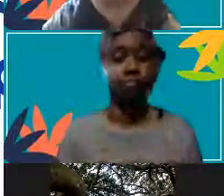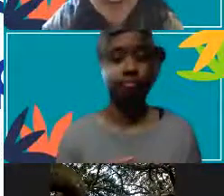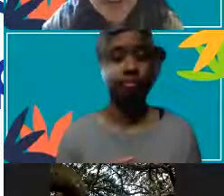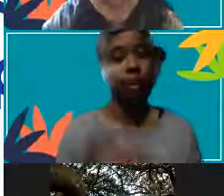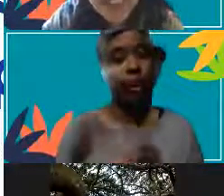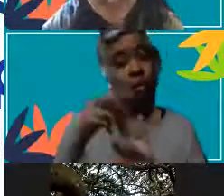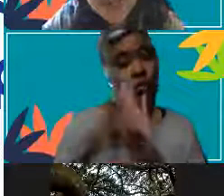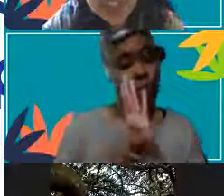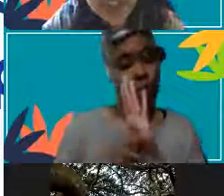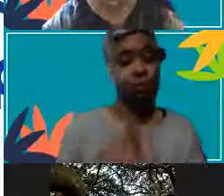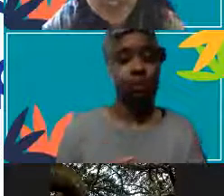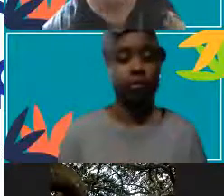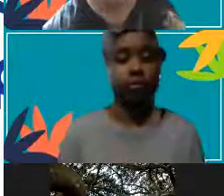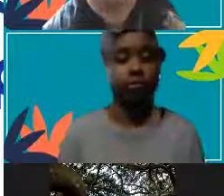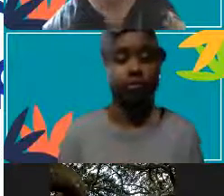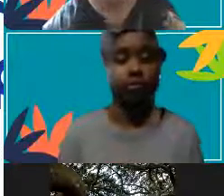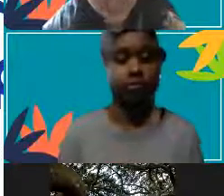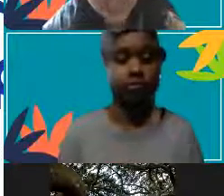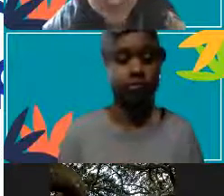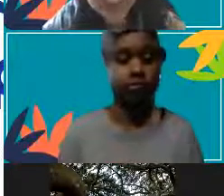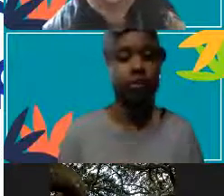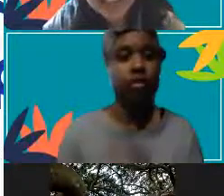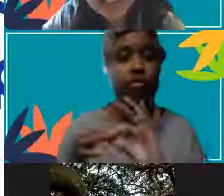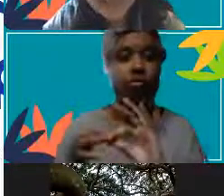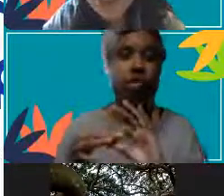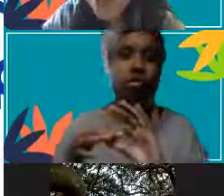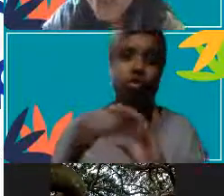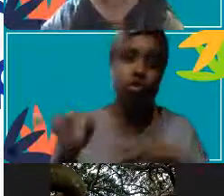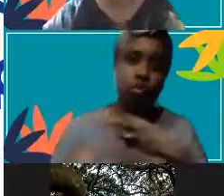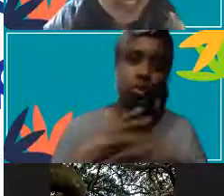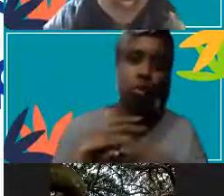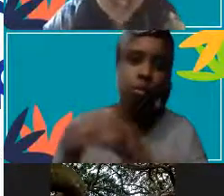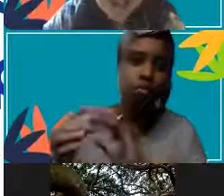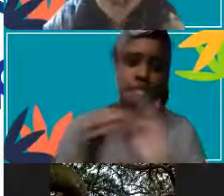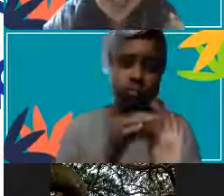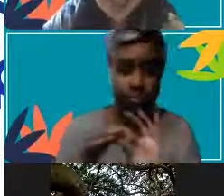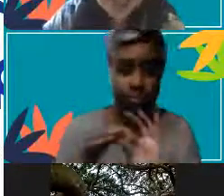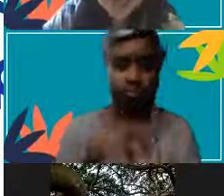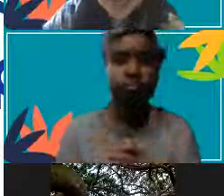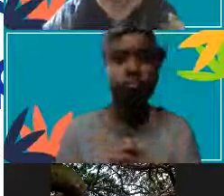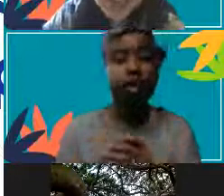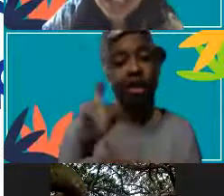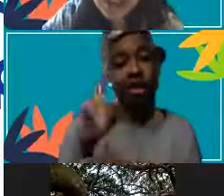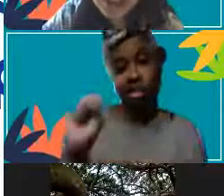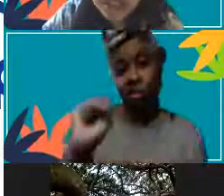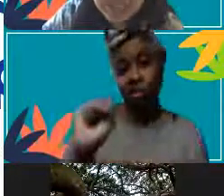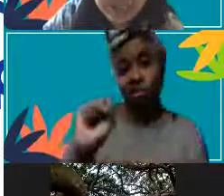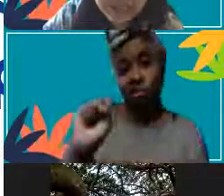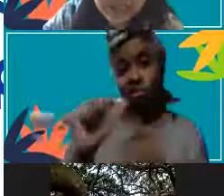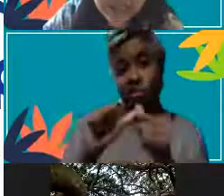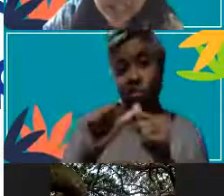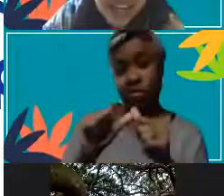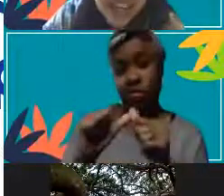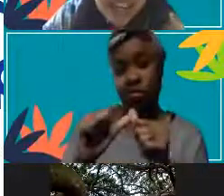principle, being in right relationship with people globally. The US plays a key role in sustaining